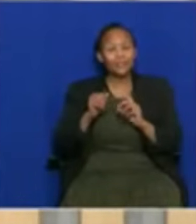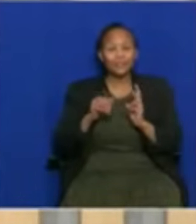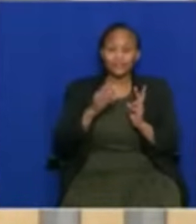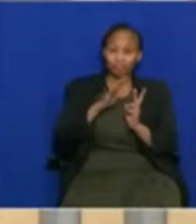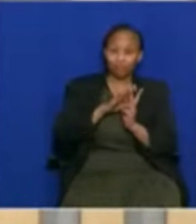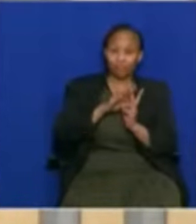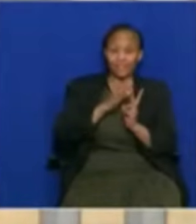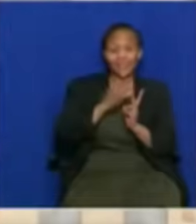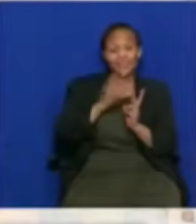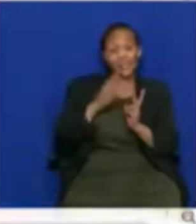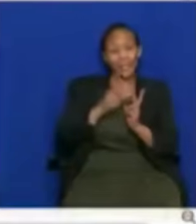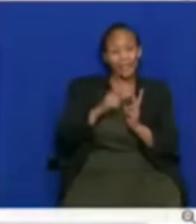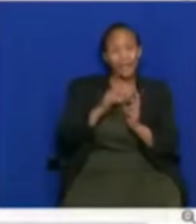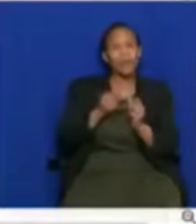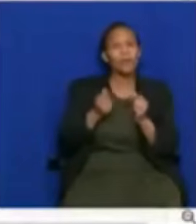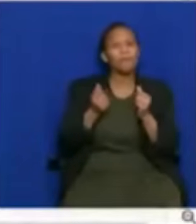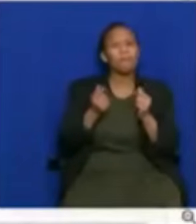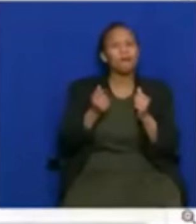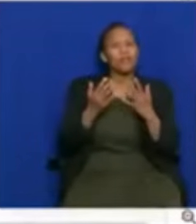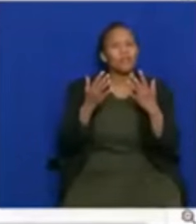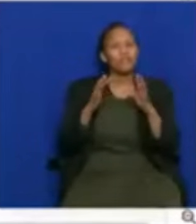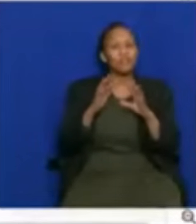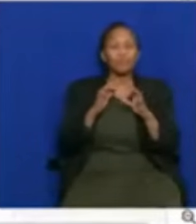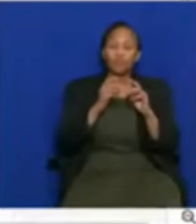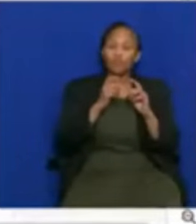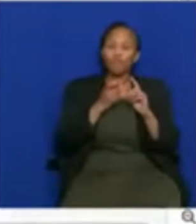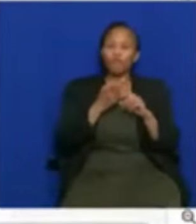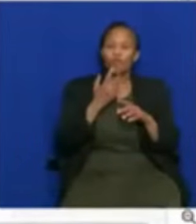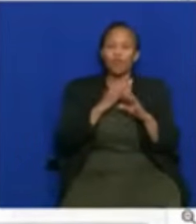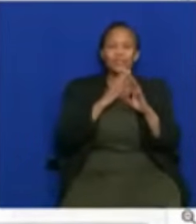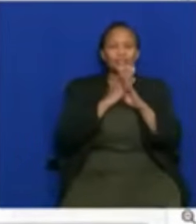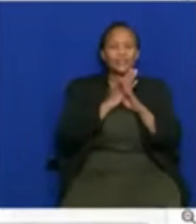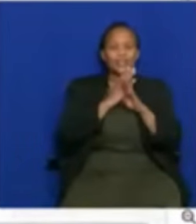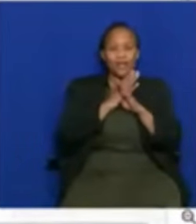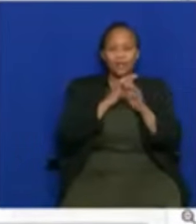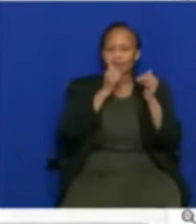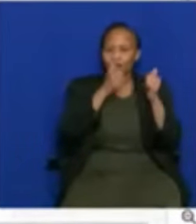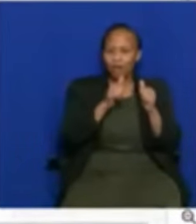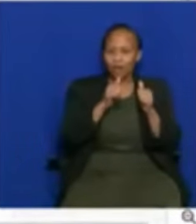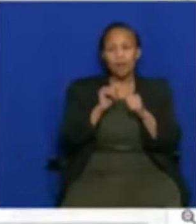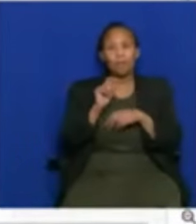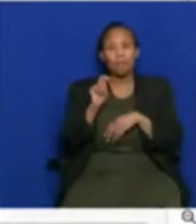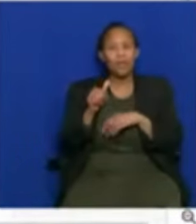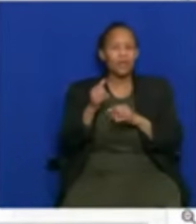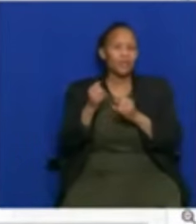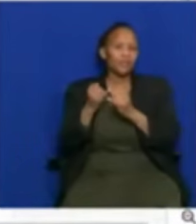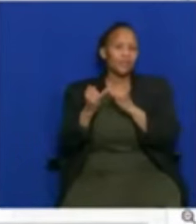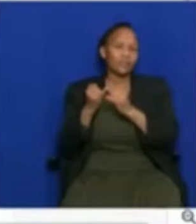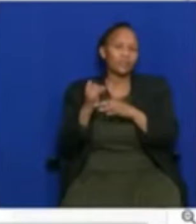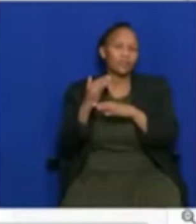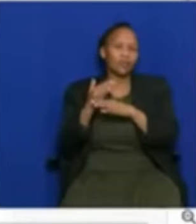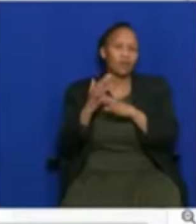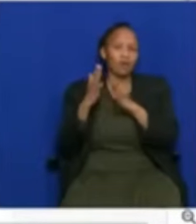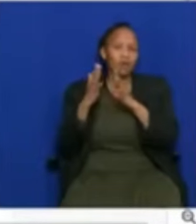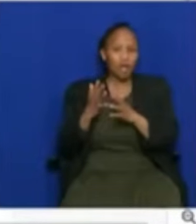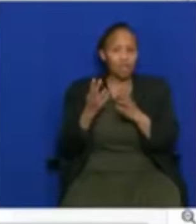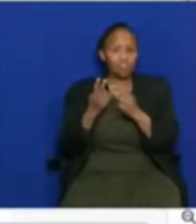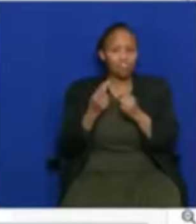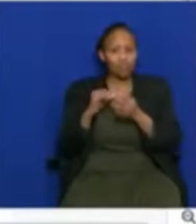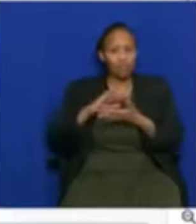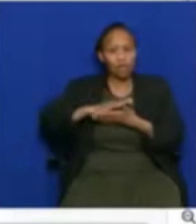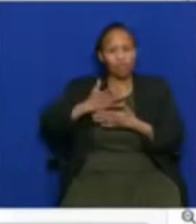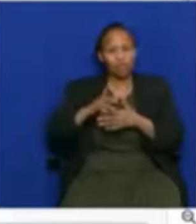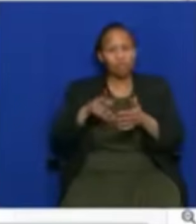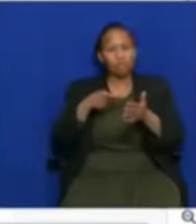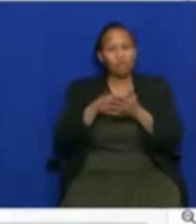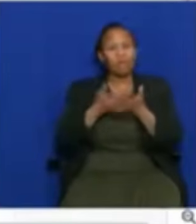from the Secret Service account to pay a sex worker and new equipment for General Lishaba. That second part of